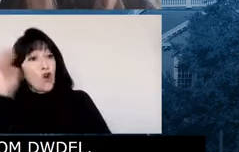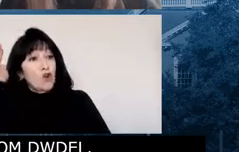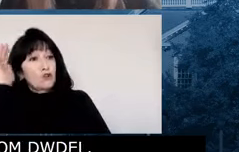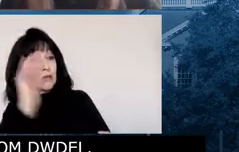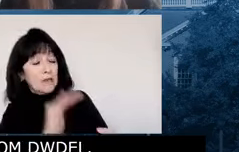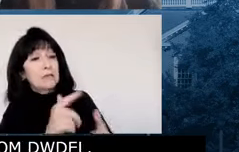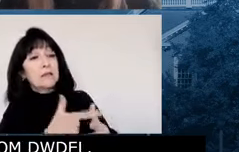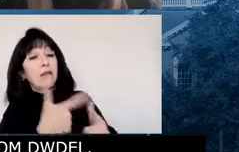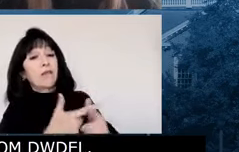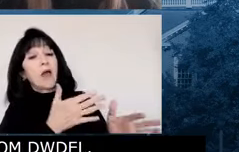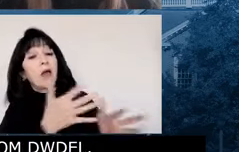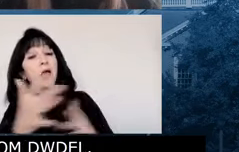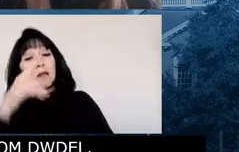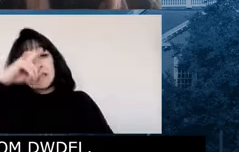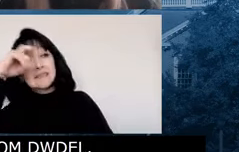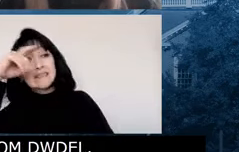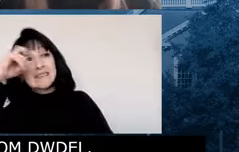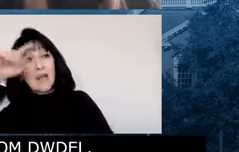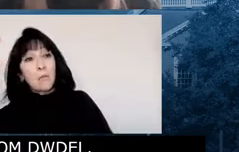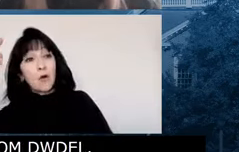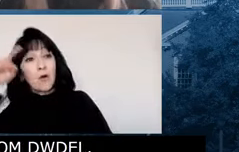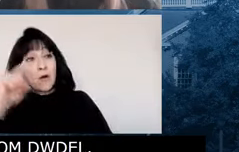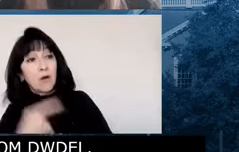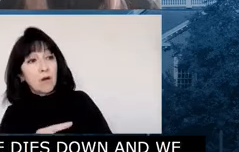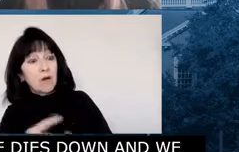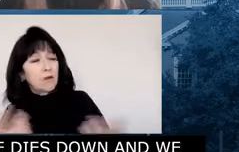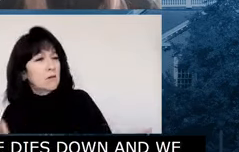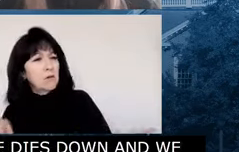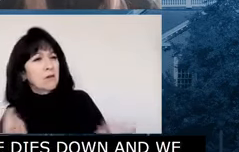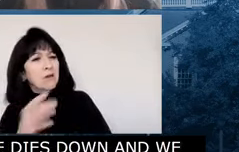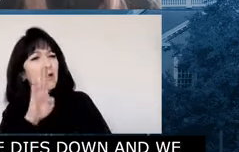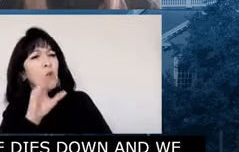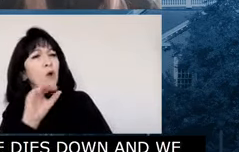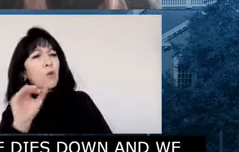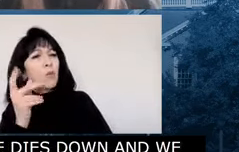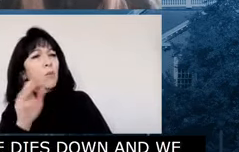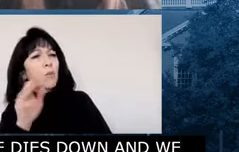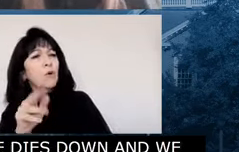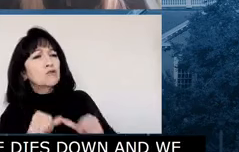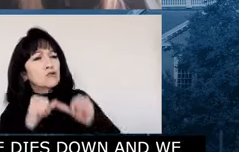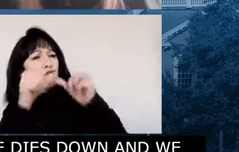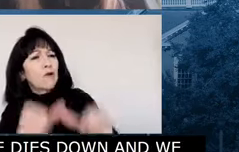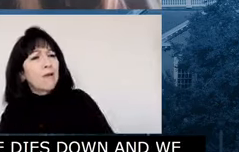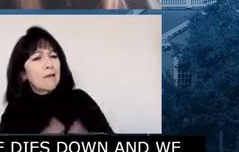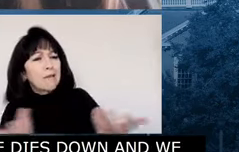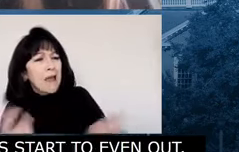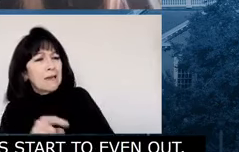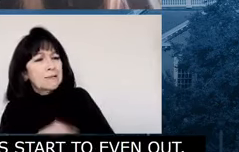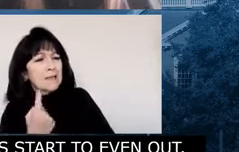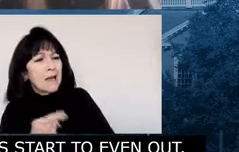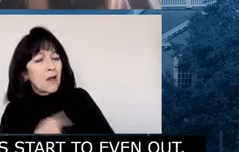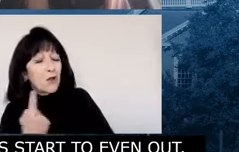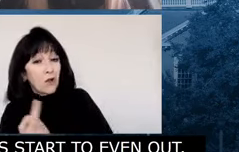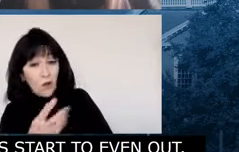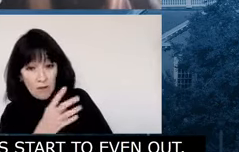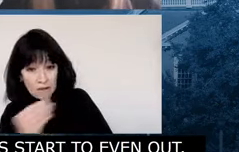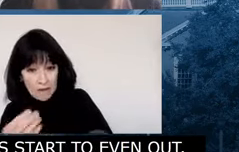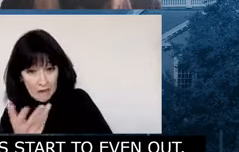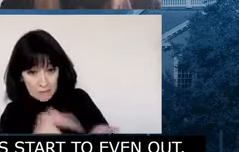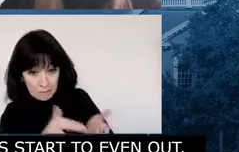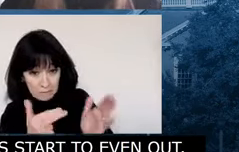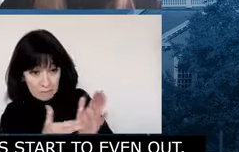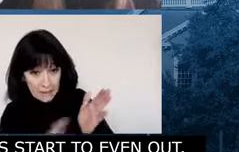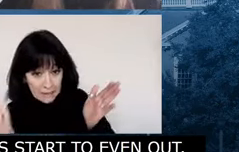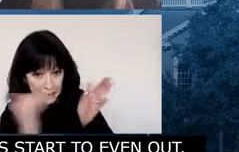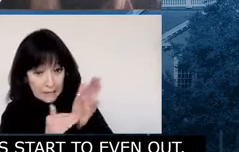out, how long is the booster supposed to last? And do you anticipate the state needing to do this all again next winter?